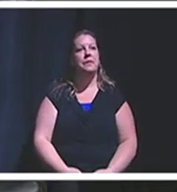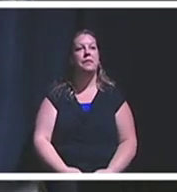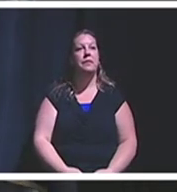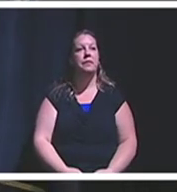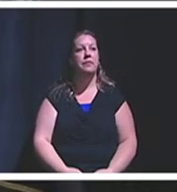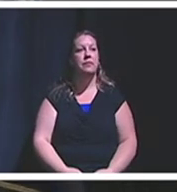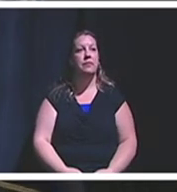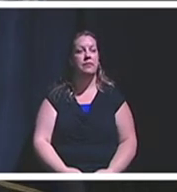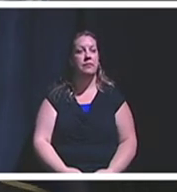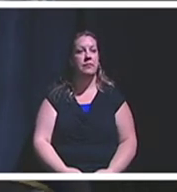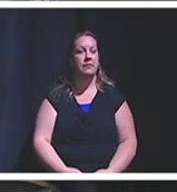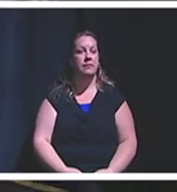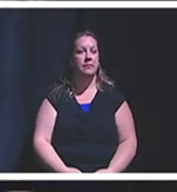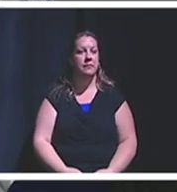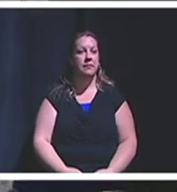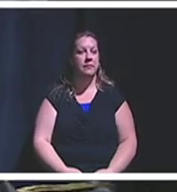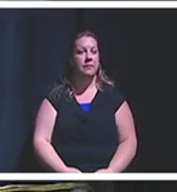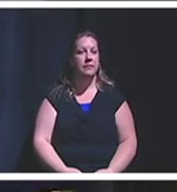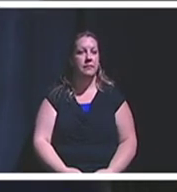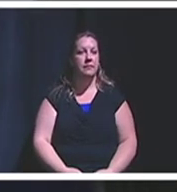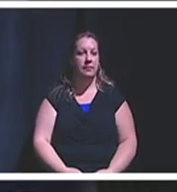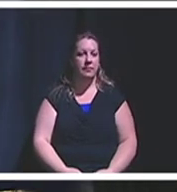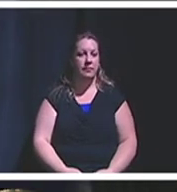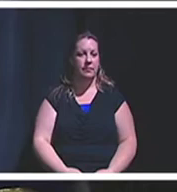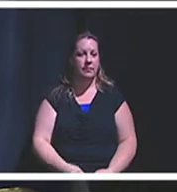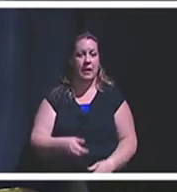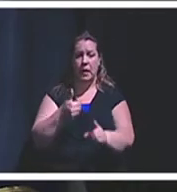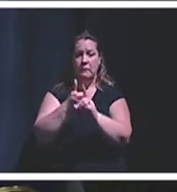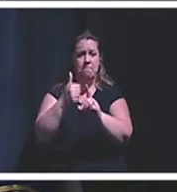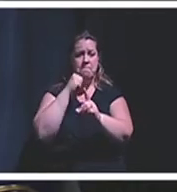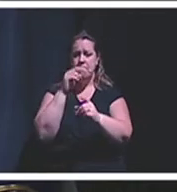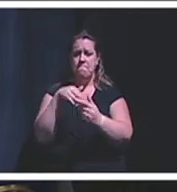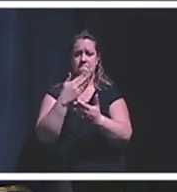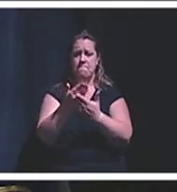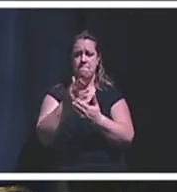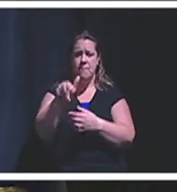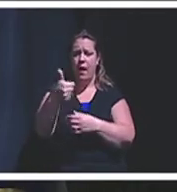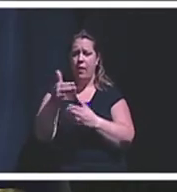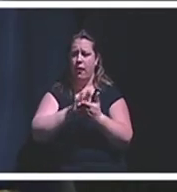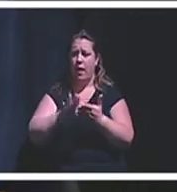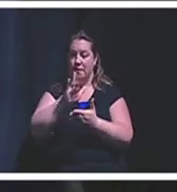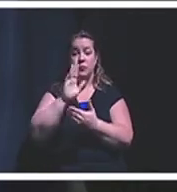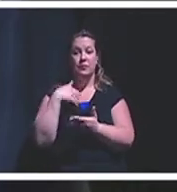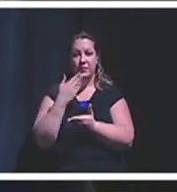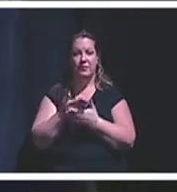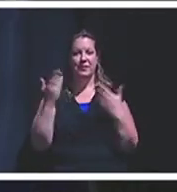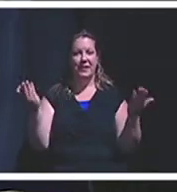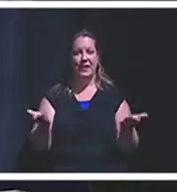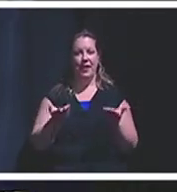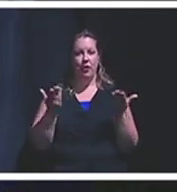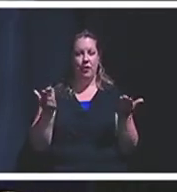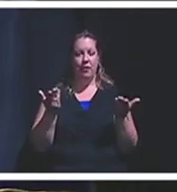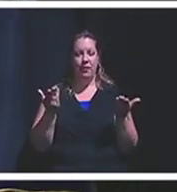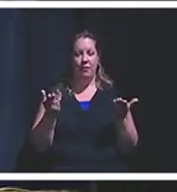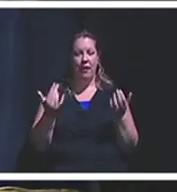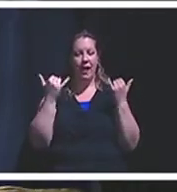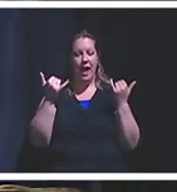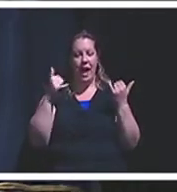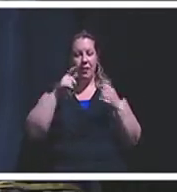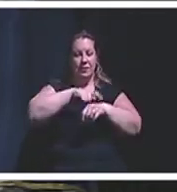You didn't arrive someplace else. You arrived here. And it's time to focus on that new